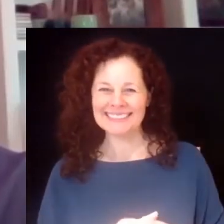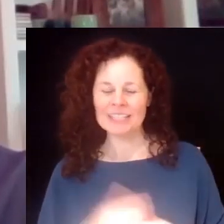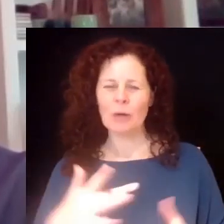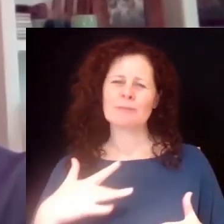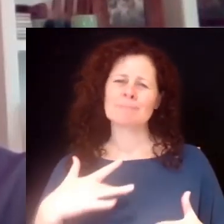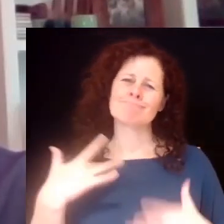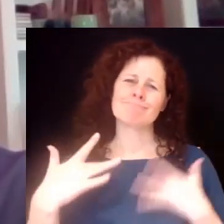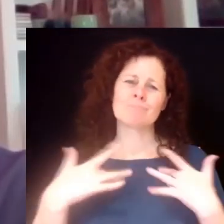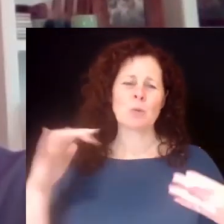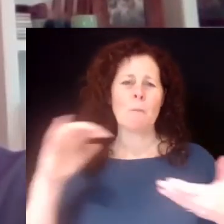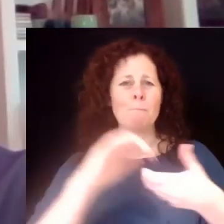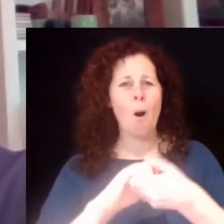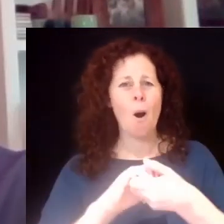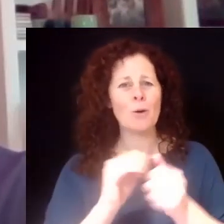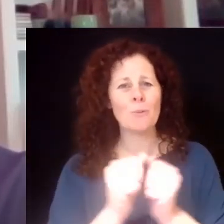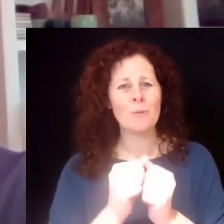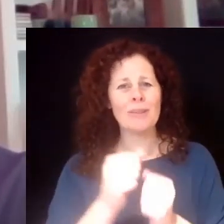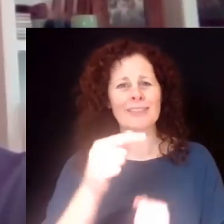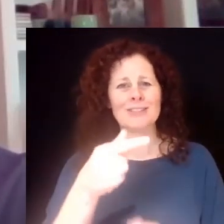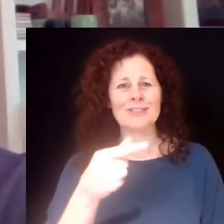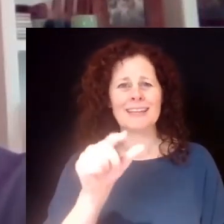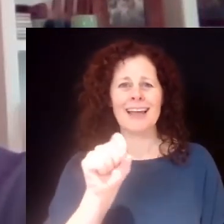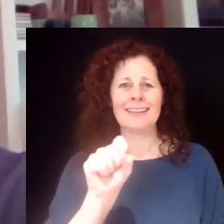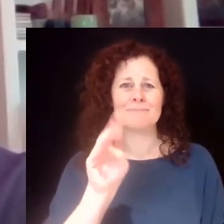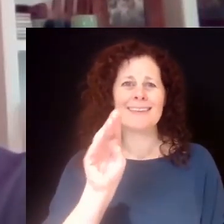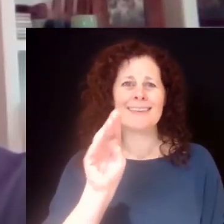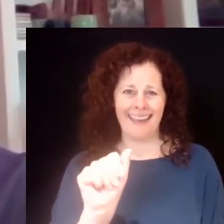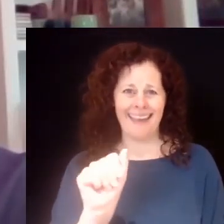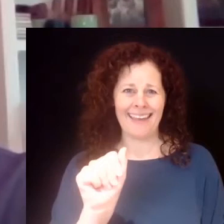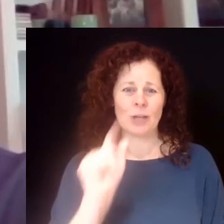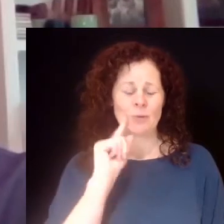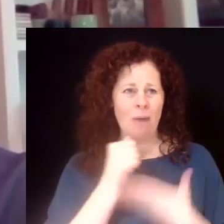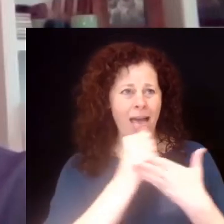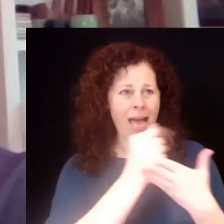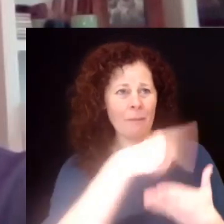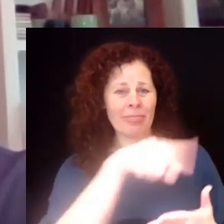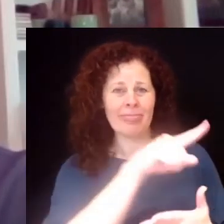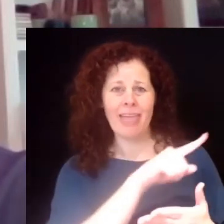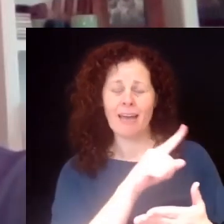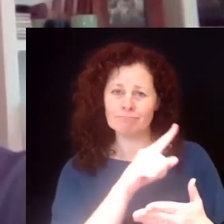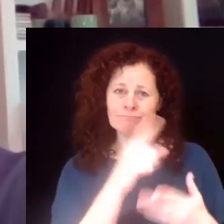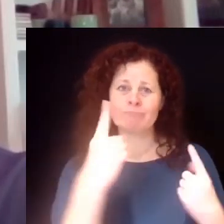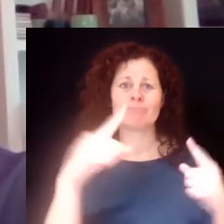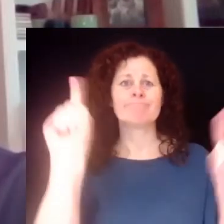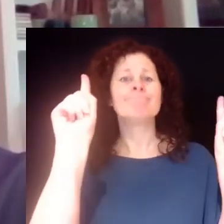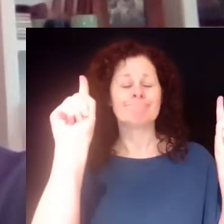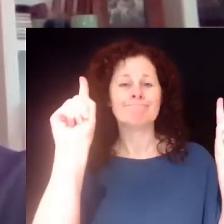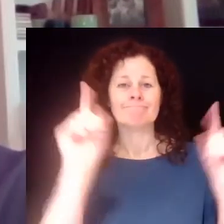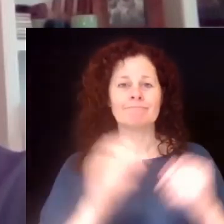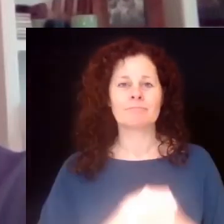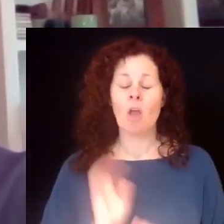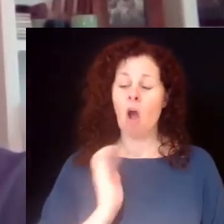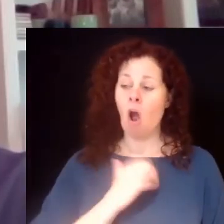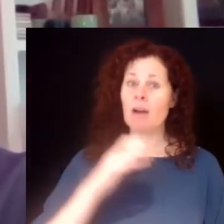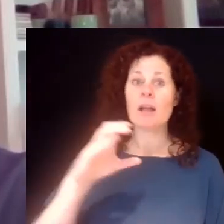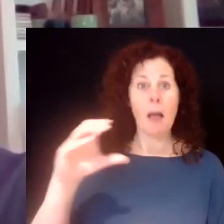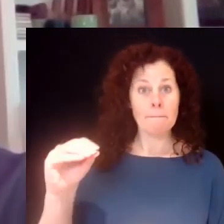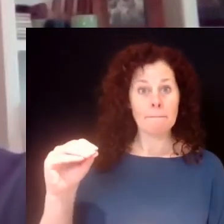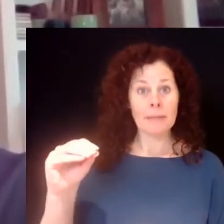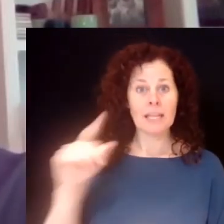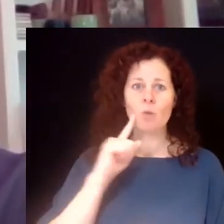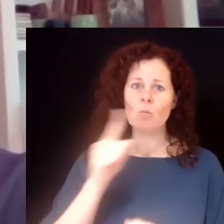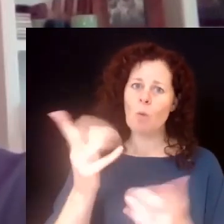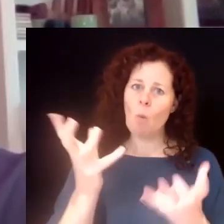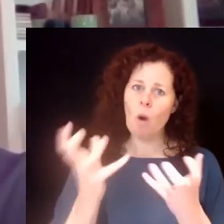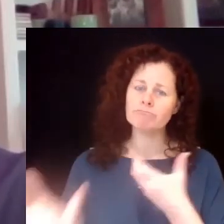recipients. We are thrilled to partner with GSBA to help these students reach their fullest potential. At Symetra, we